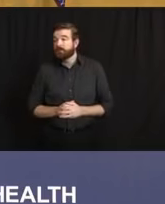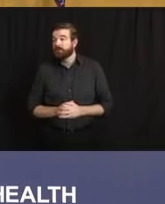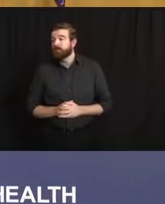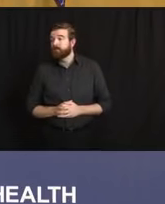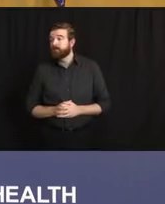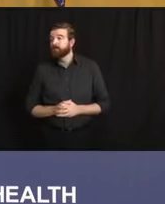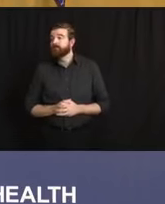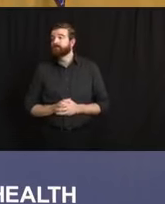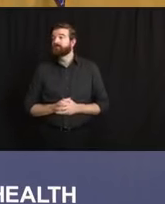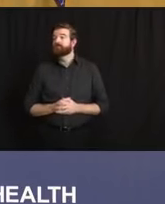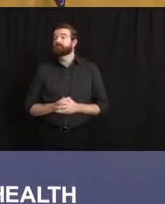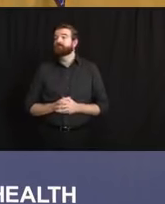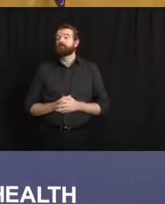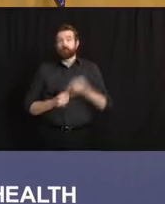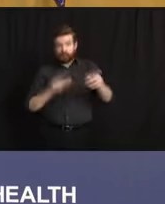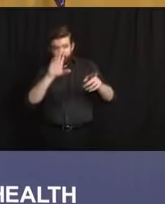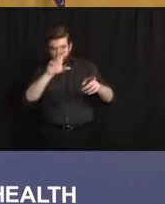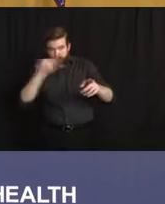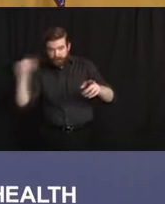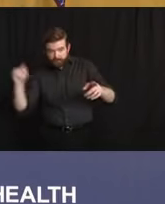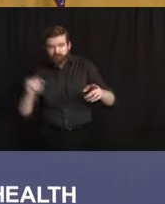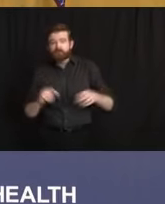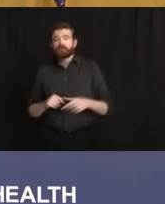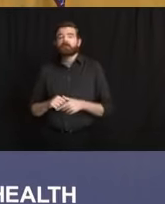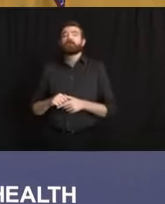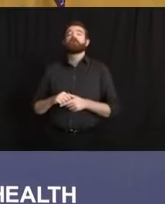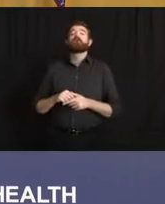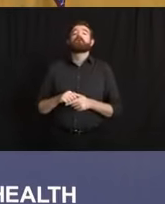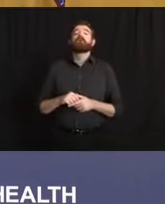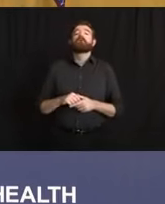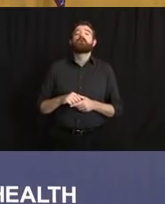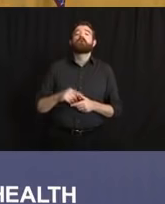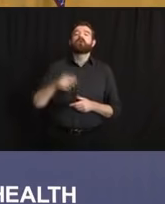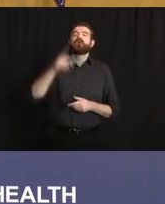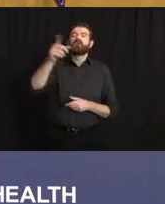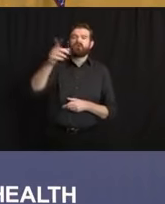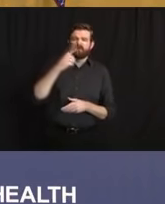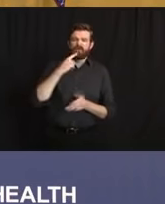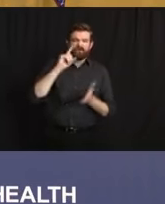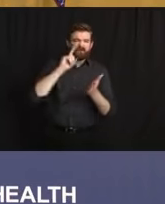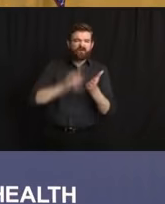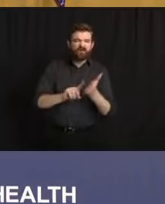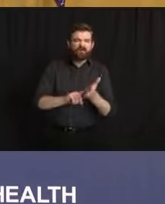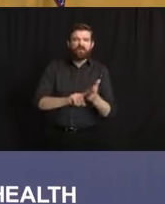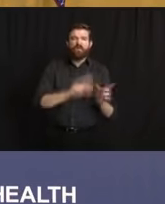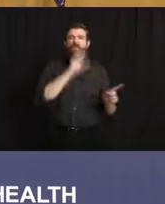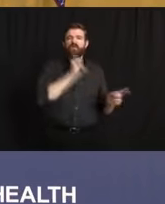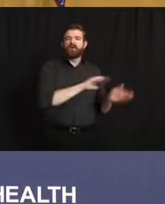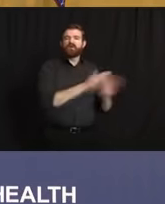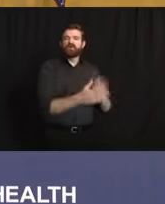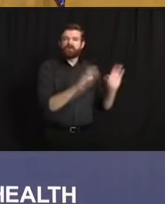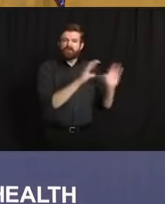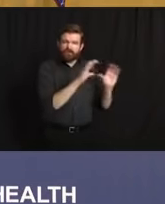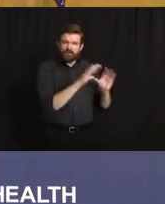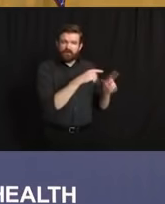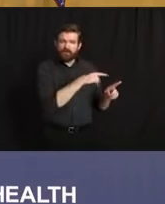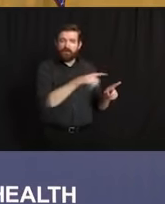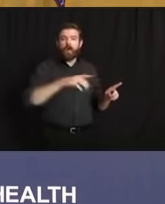new deaths that are not lab confirmed? Will they be lumped in with lab confirmed deaths or treated separately like they are at long-term